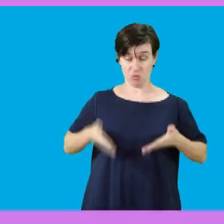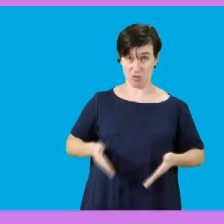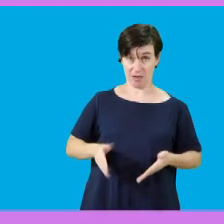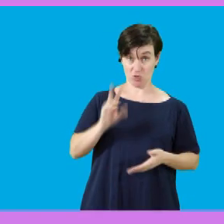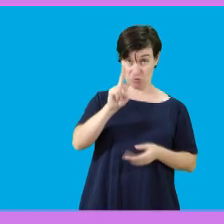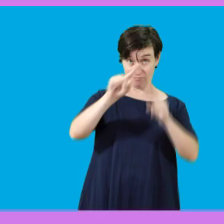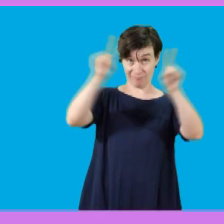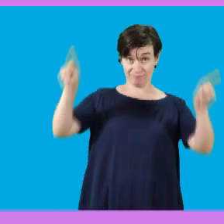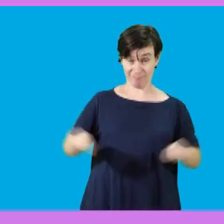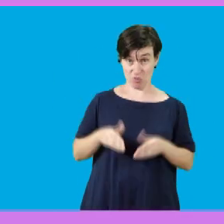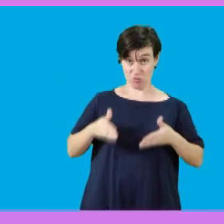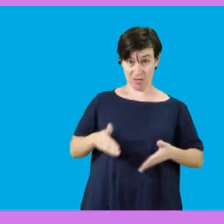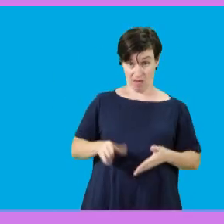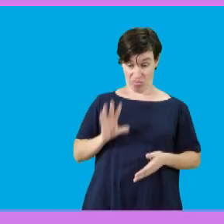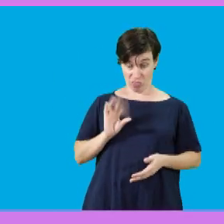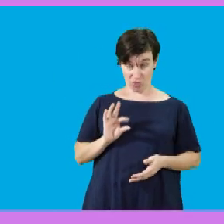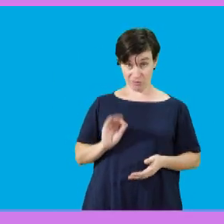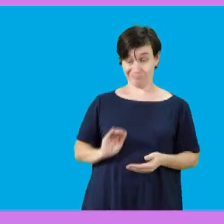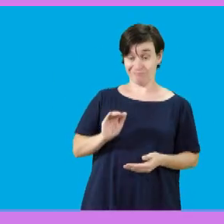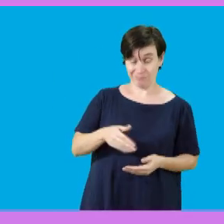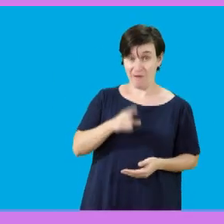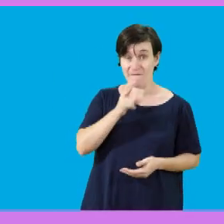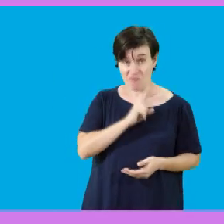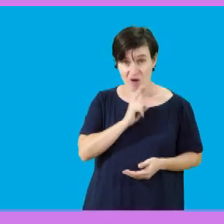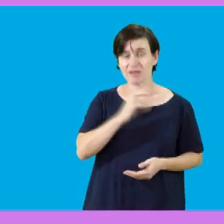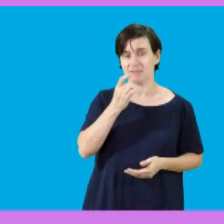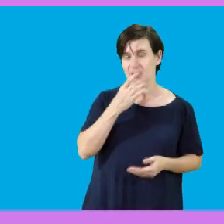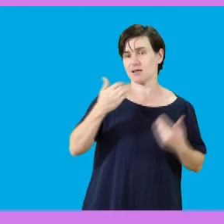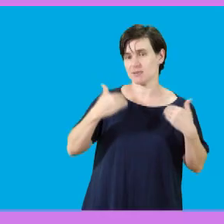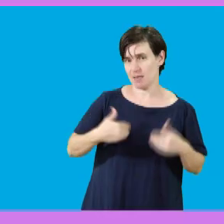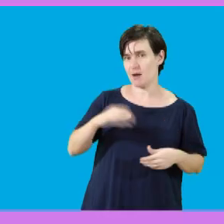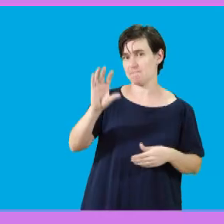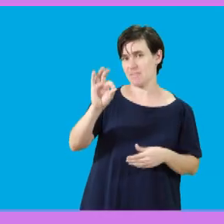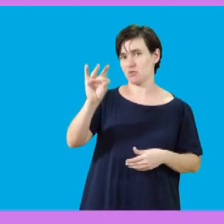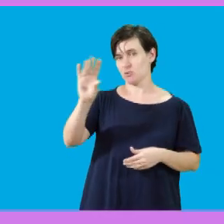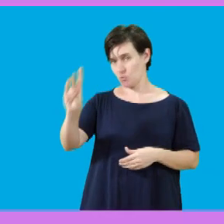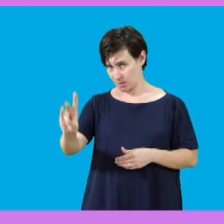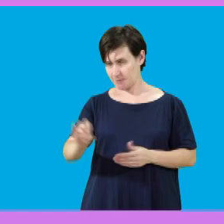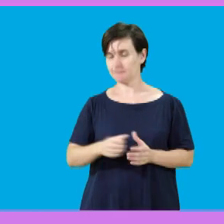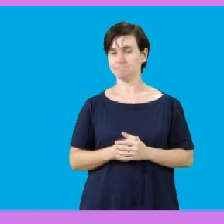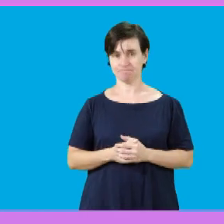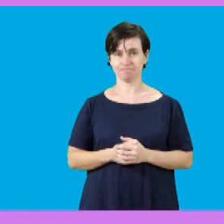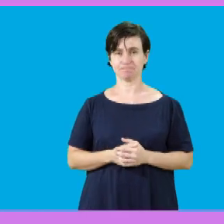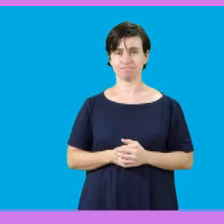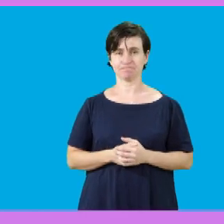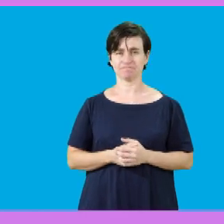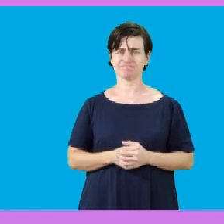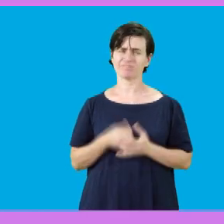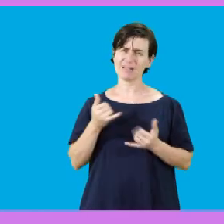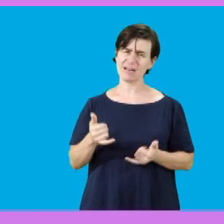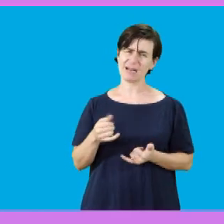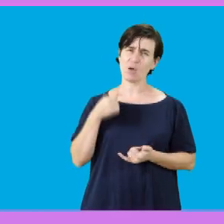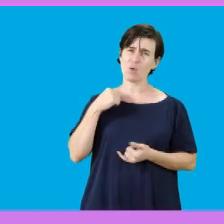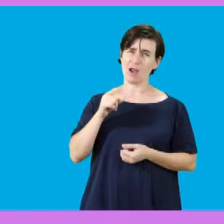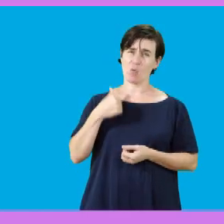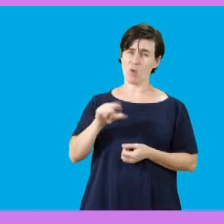the Thursday. So it means the week starts on, his week will start on a Thursday, then it's Friday, Saturday, up until Wednesday.